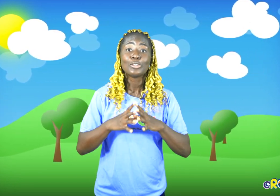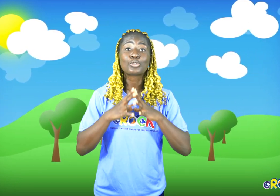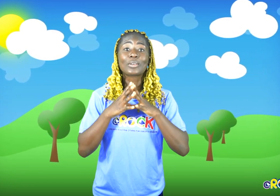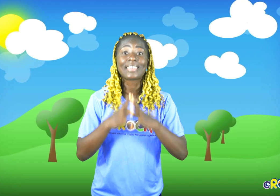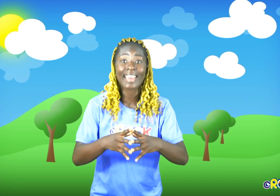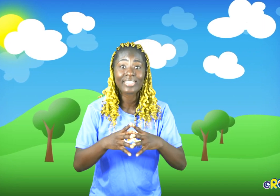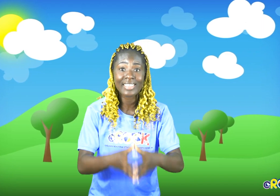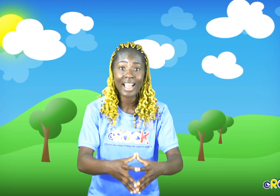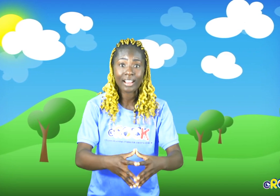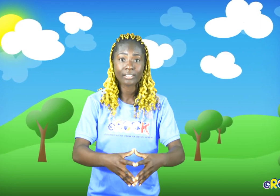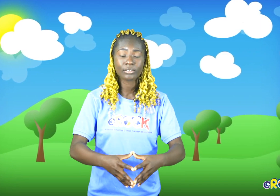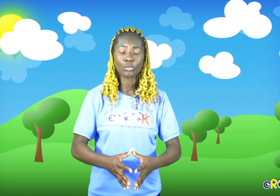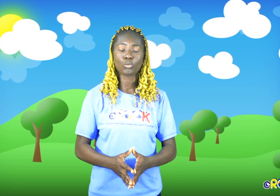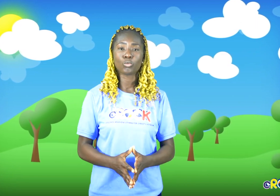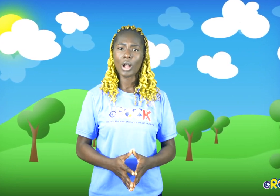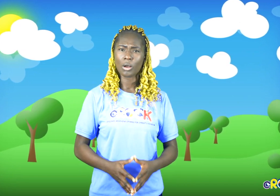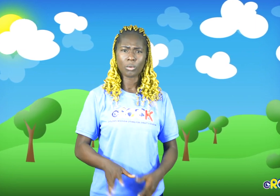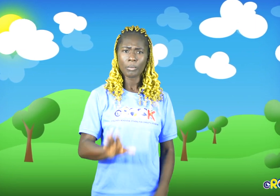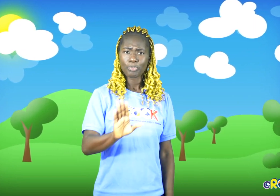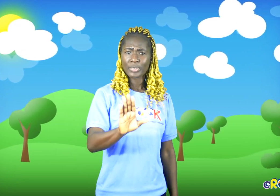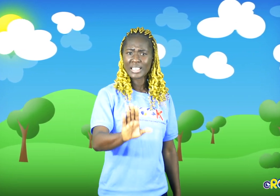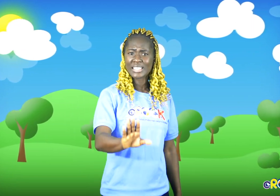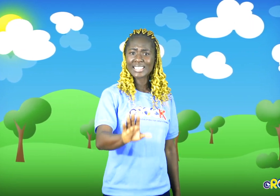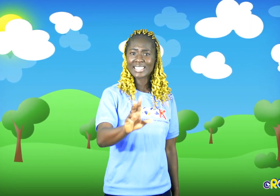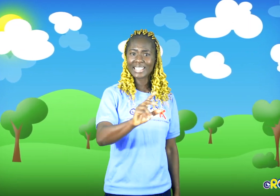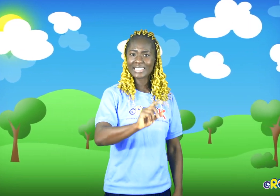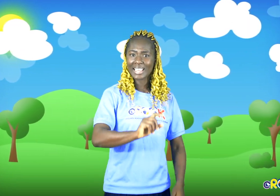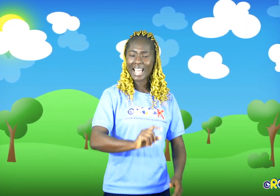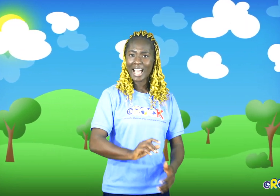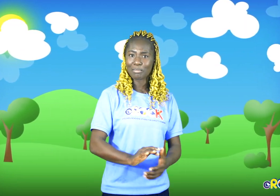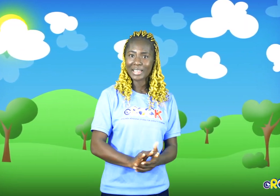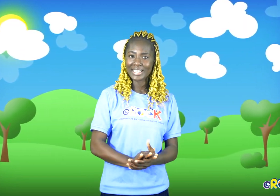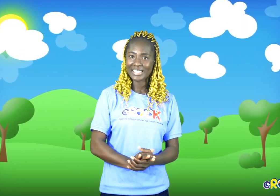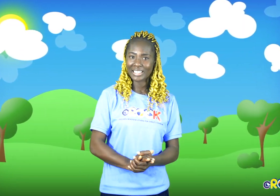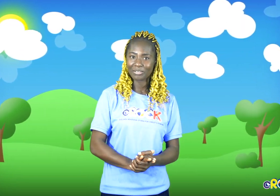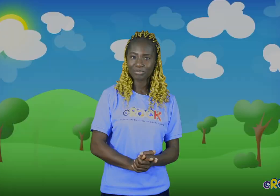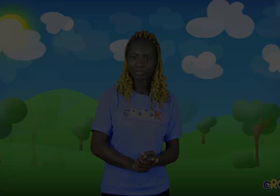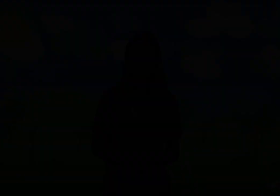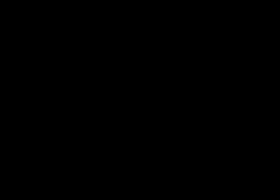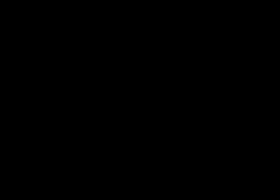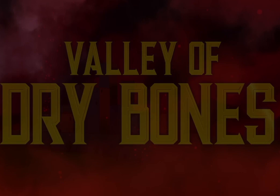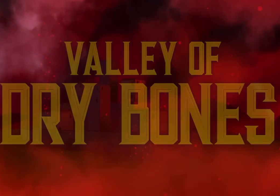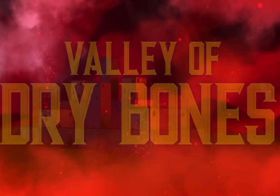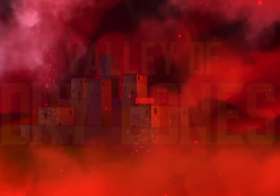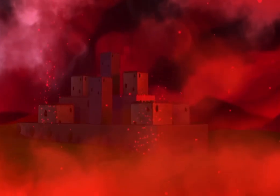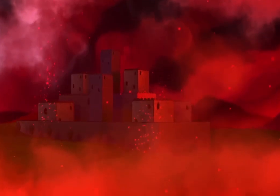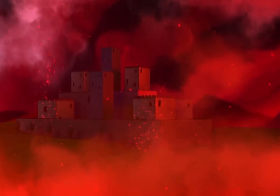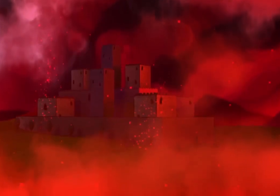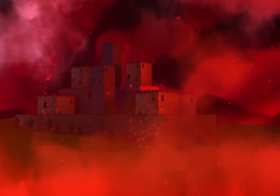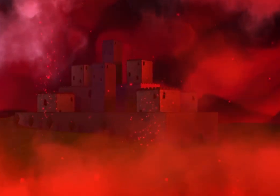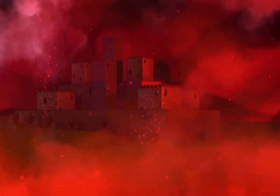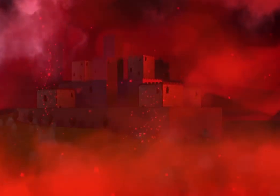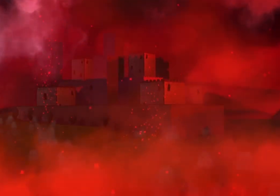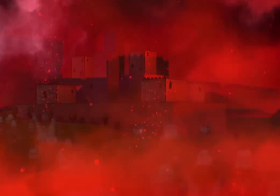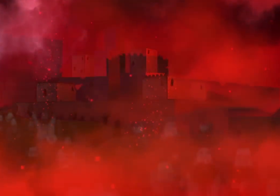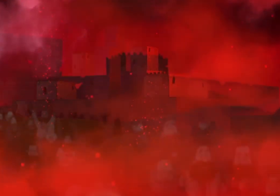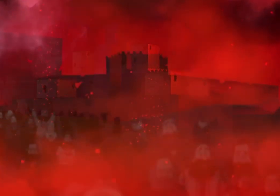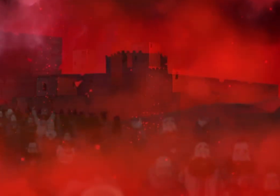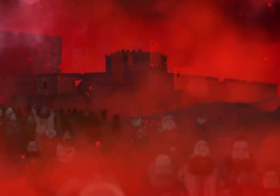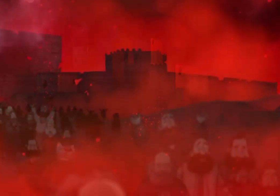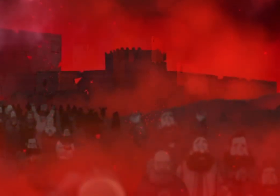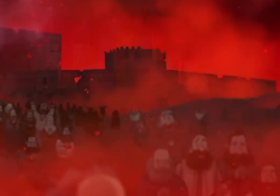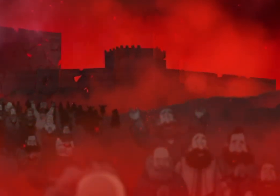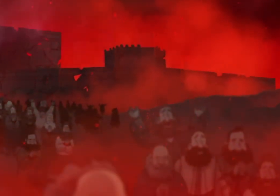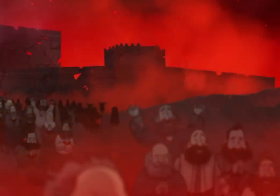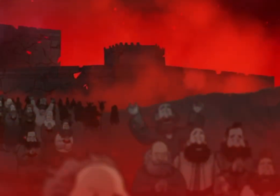joining together. Wow, isn't that amazing? After many years of rebellion